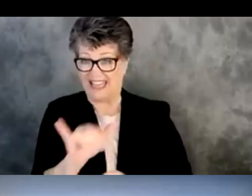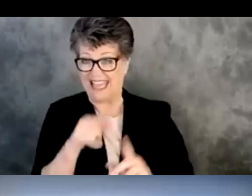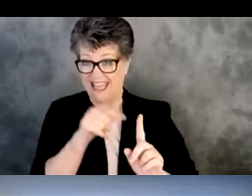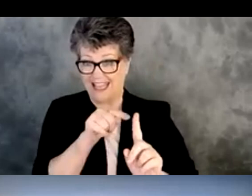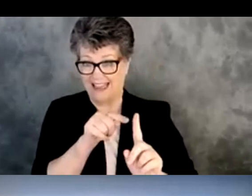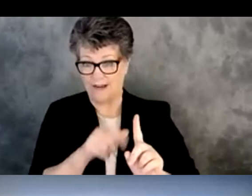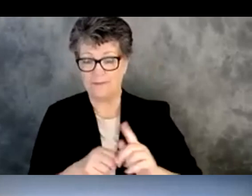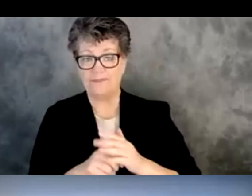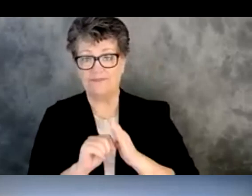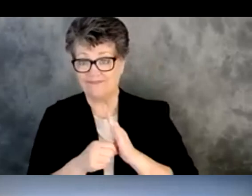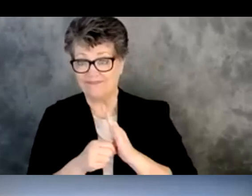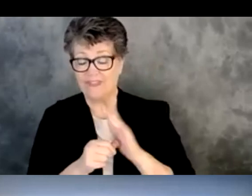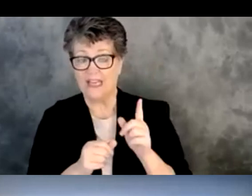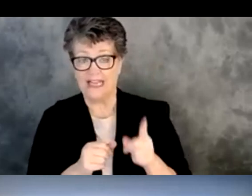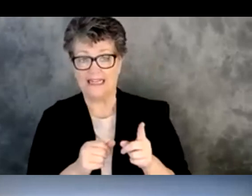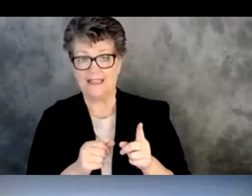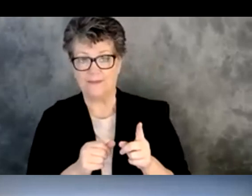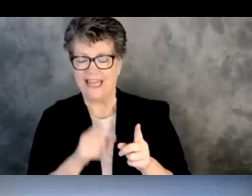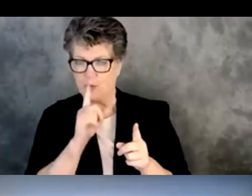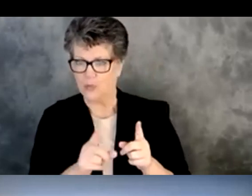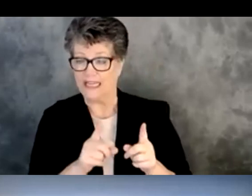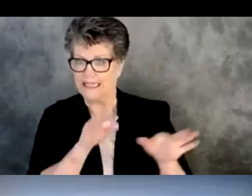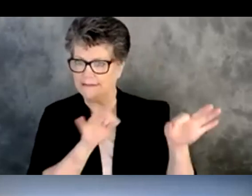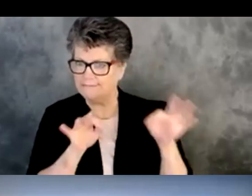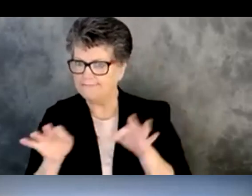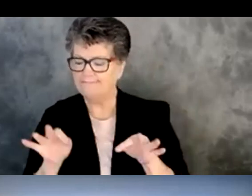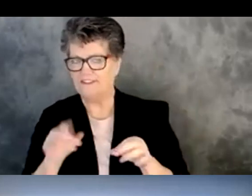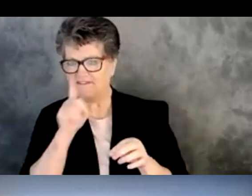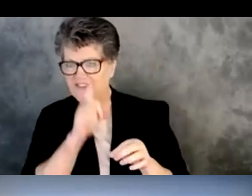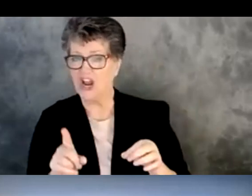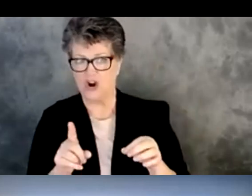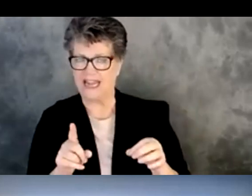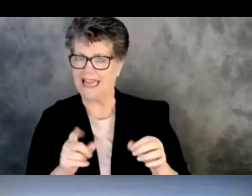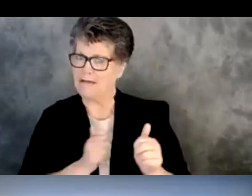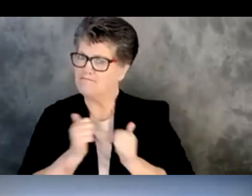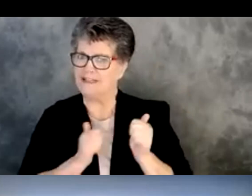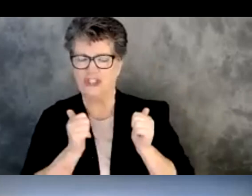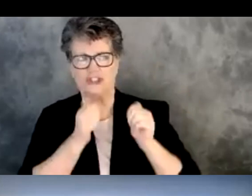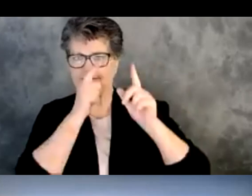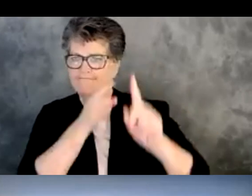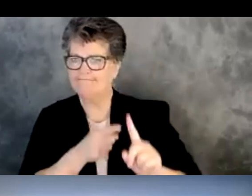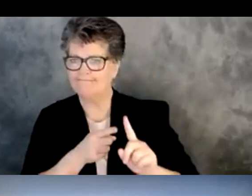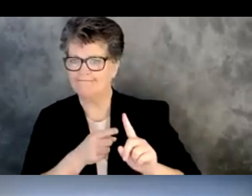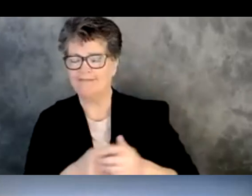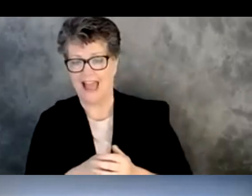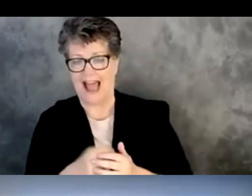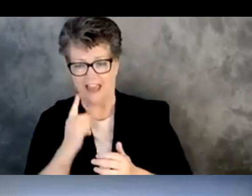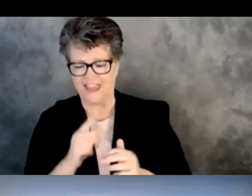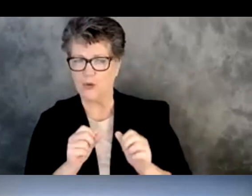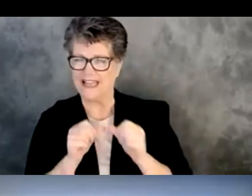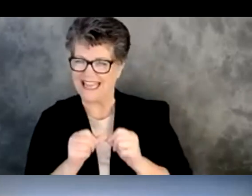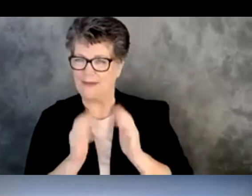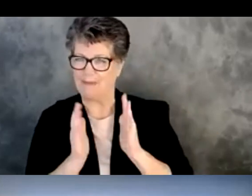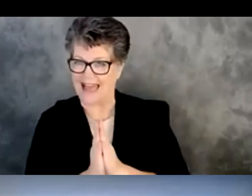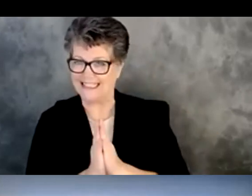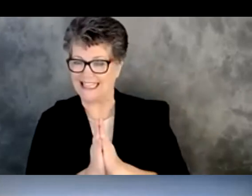is that it lays out a very ambitious set of initiatives. And I think we can keep asking, you